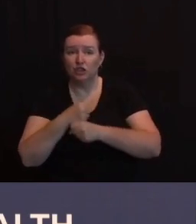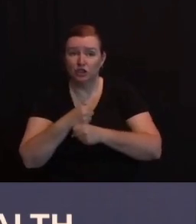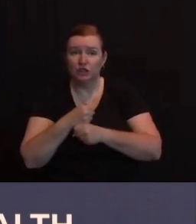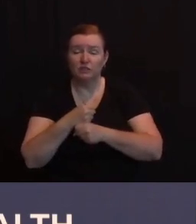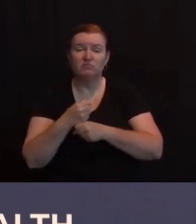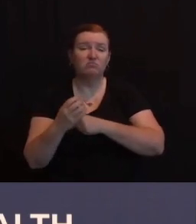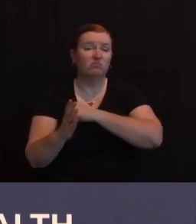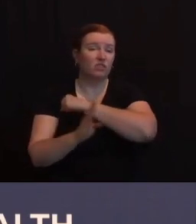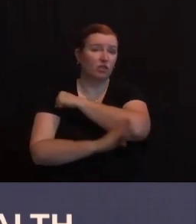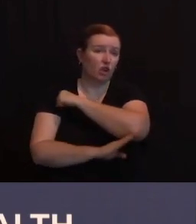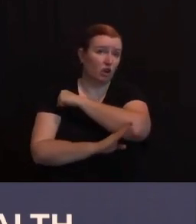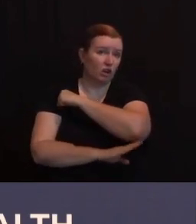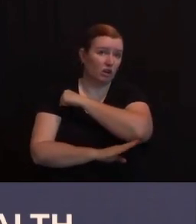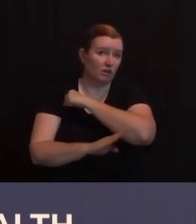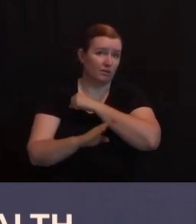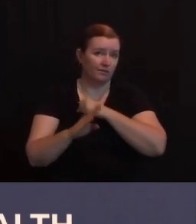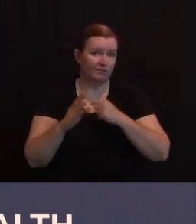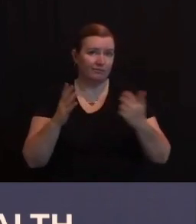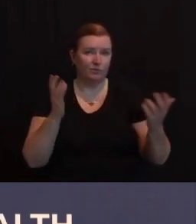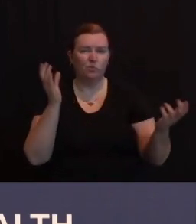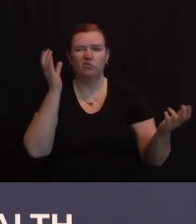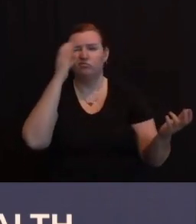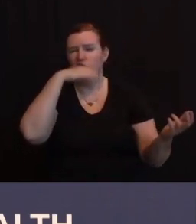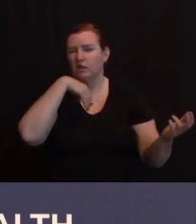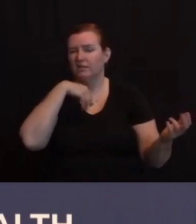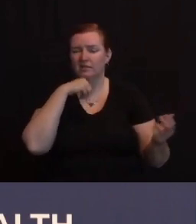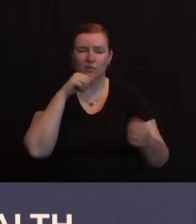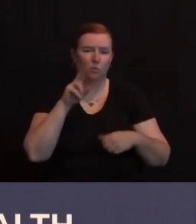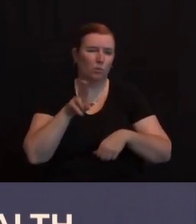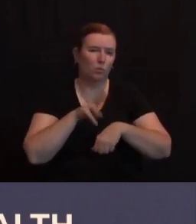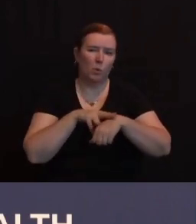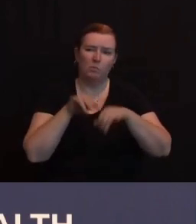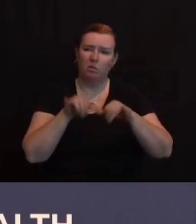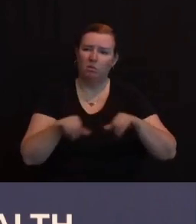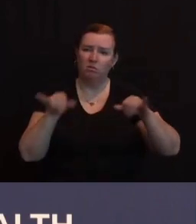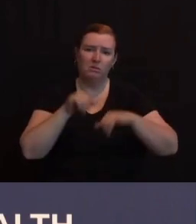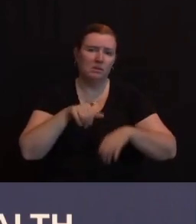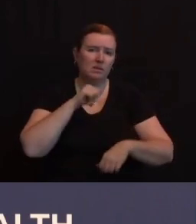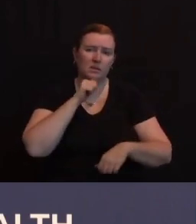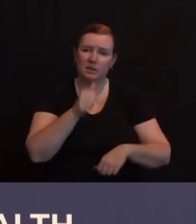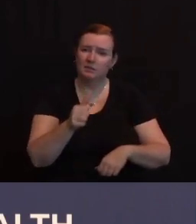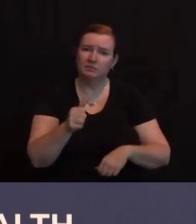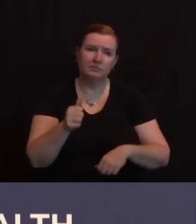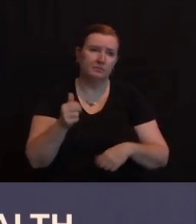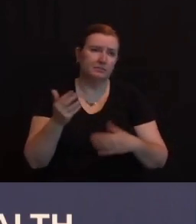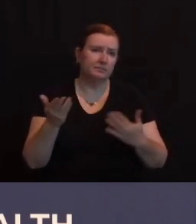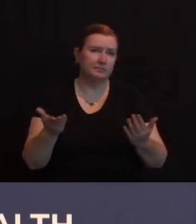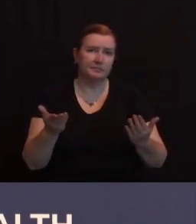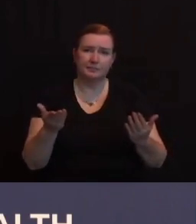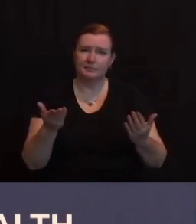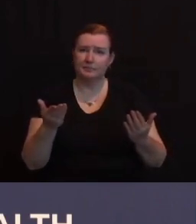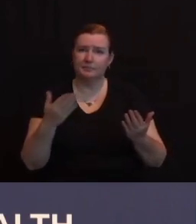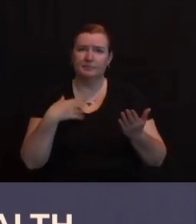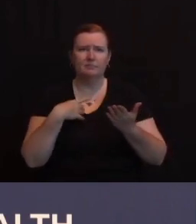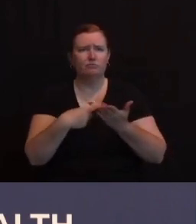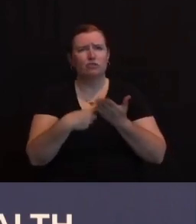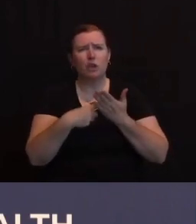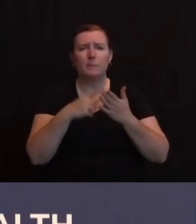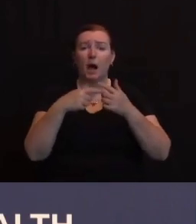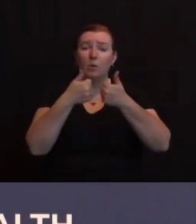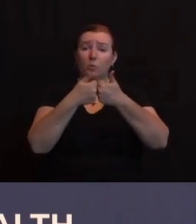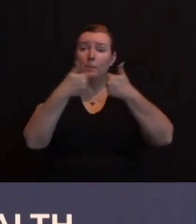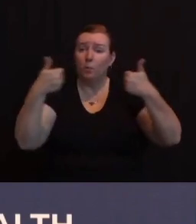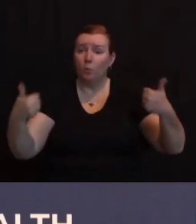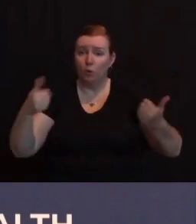matter how we slice it. Secondly, as we did with the remote learning announcement at the end of the week, flexibility is